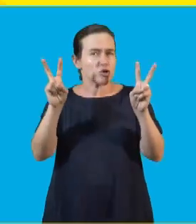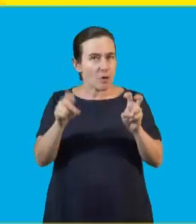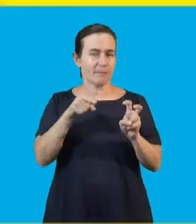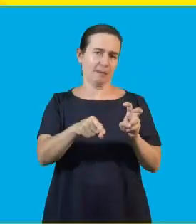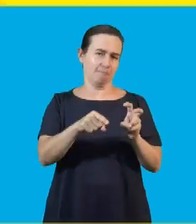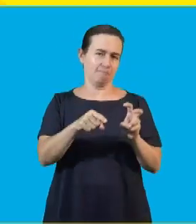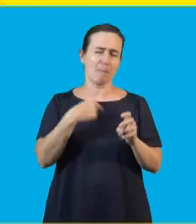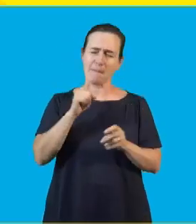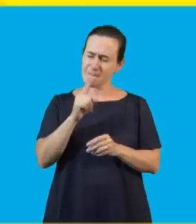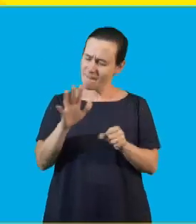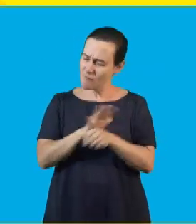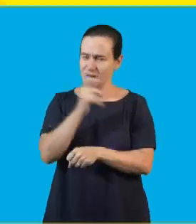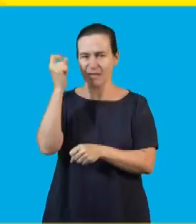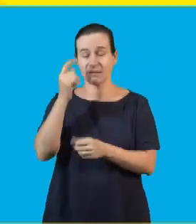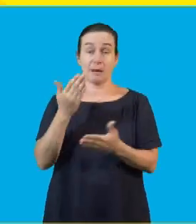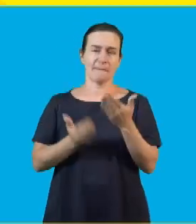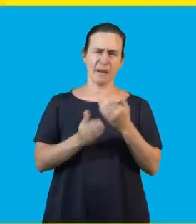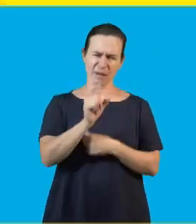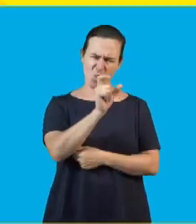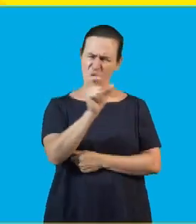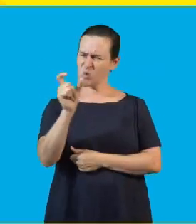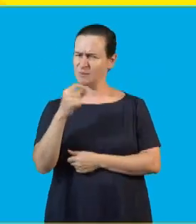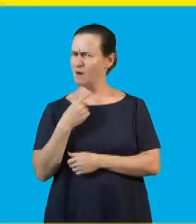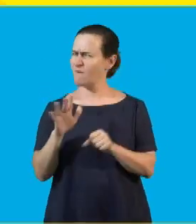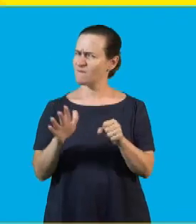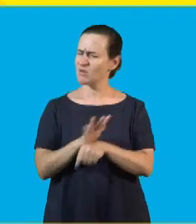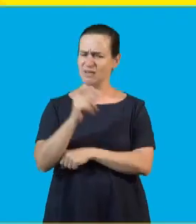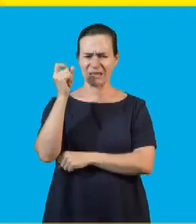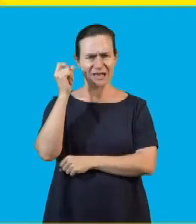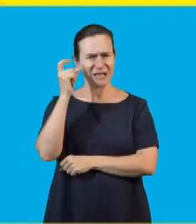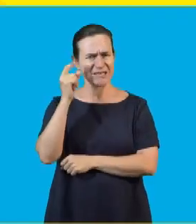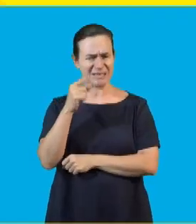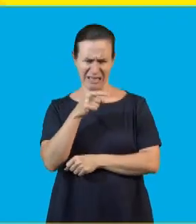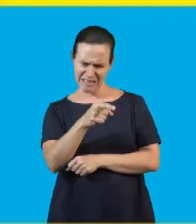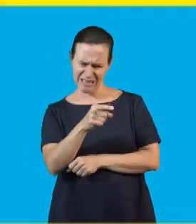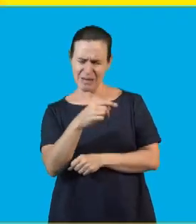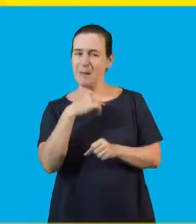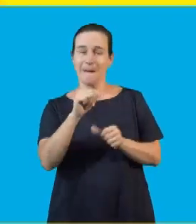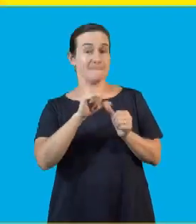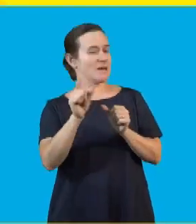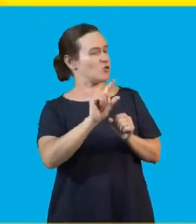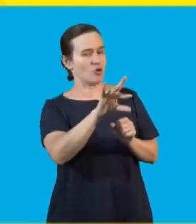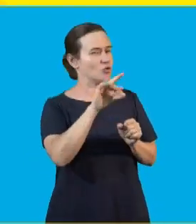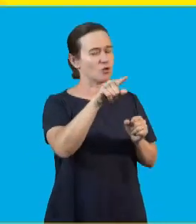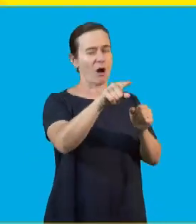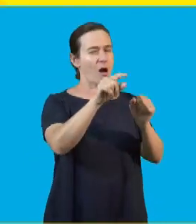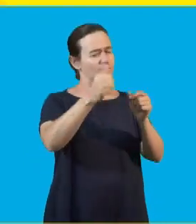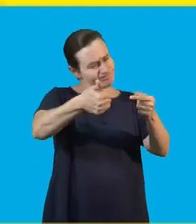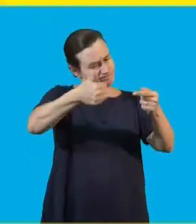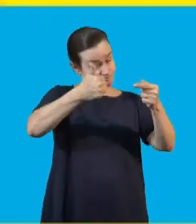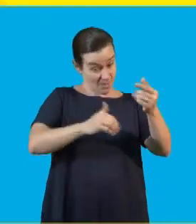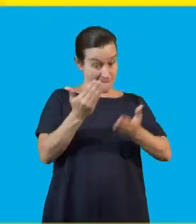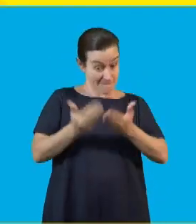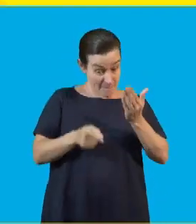that you have a clear understanding of the topic. If there are words that you don't understand, do not choose that question.